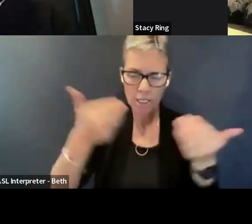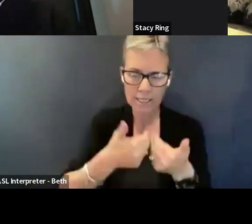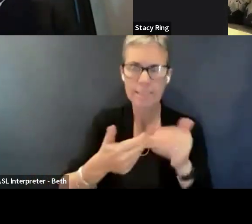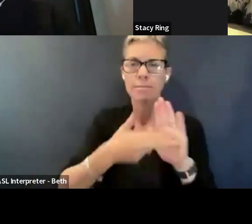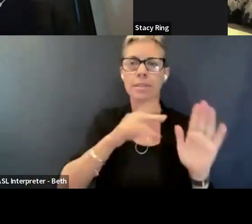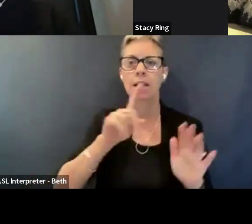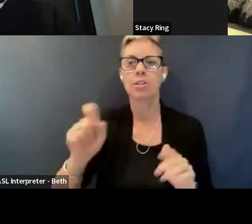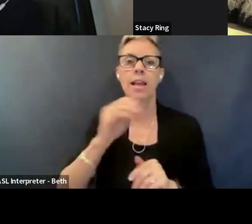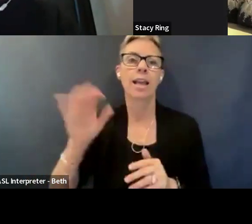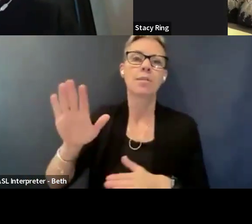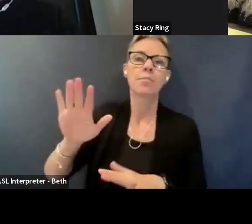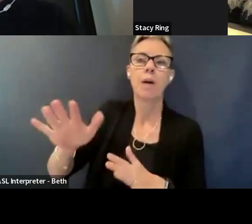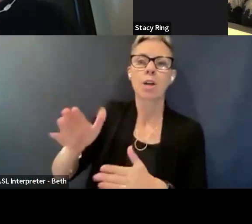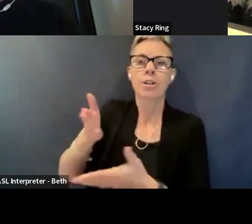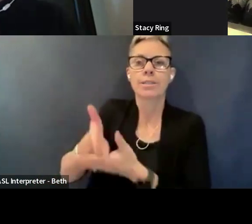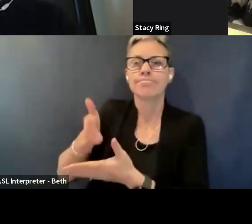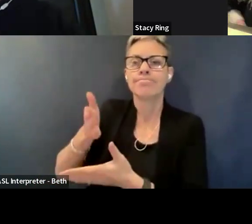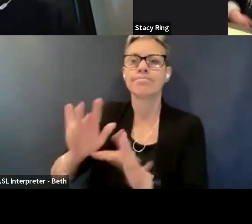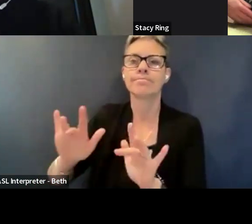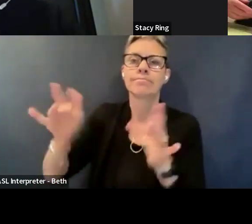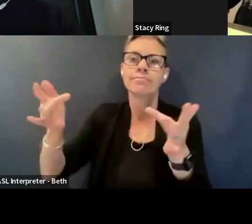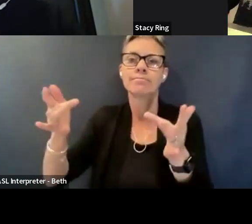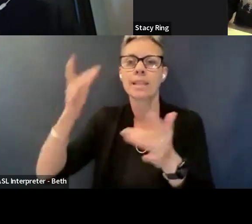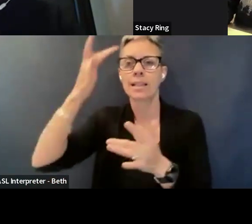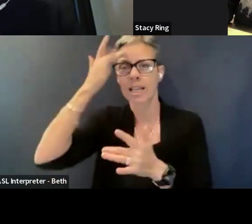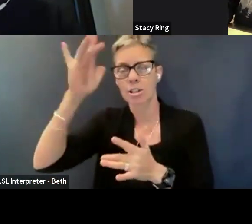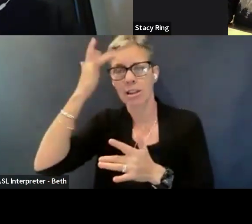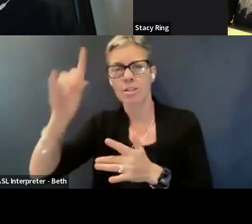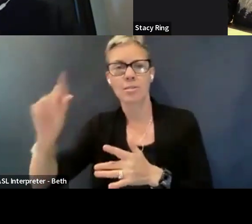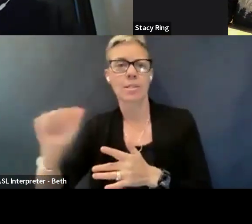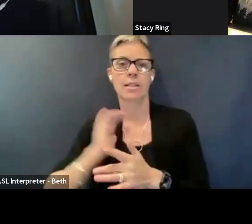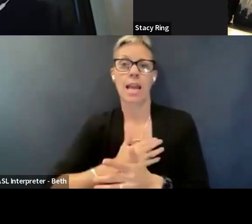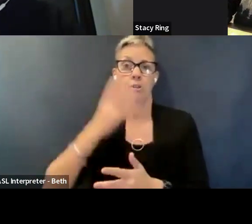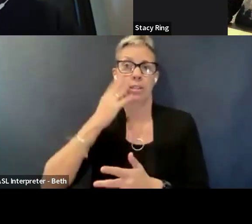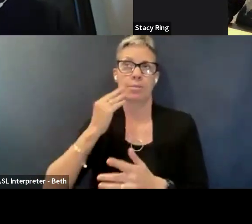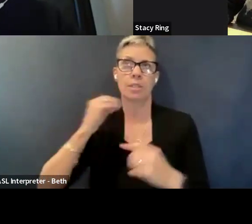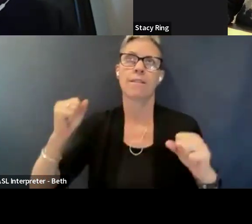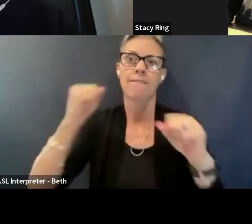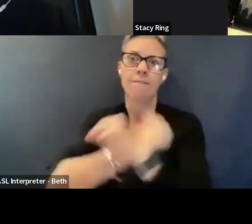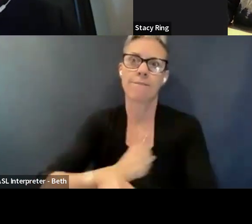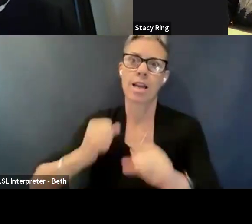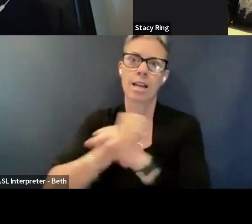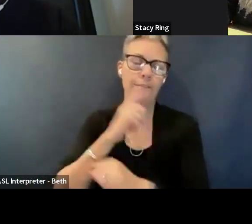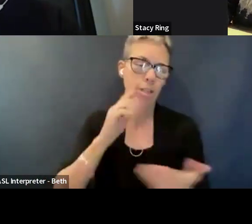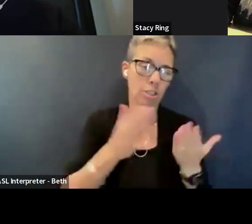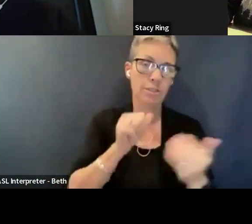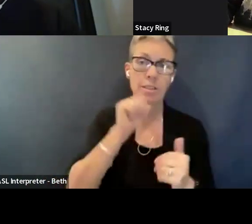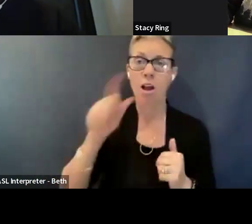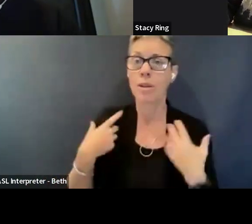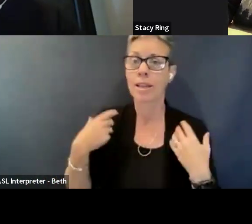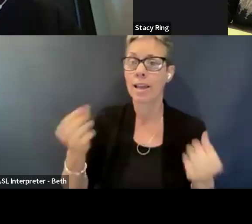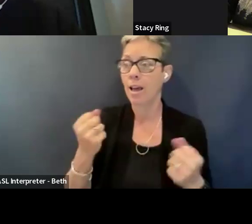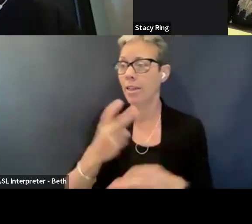moderate intellectual disability. And our experience fighting for services, not only in healthcare, but in commercial insurance